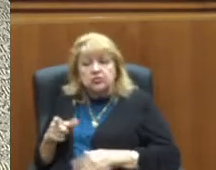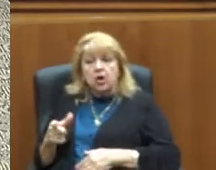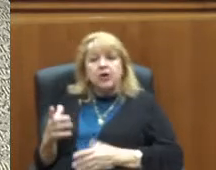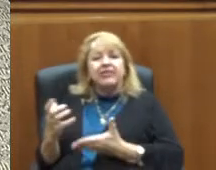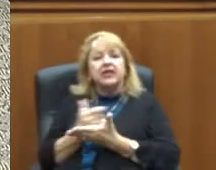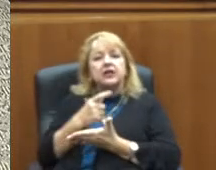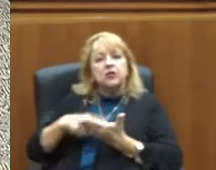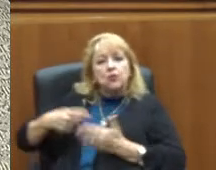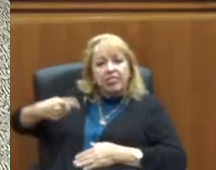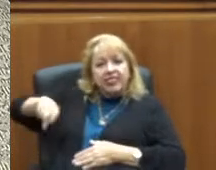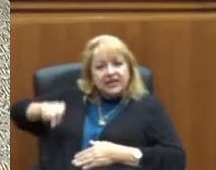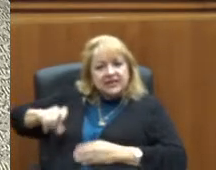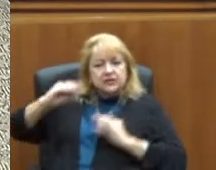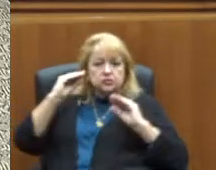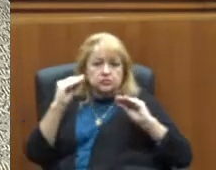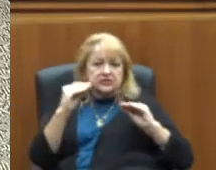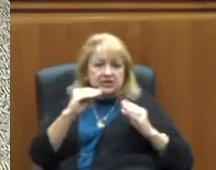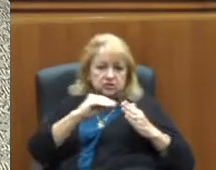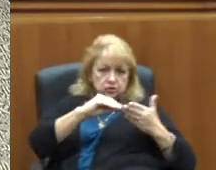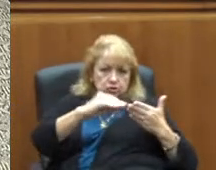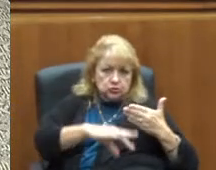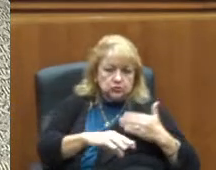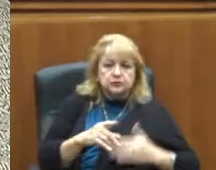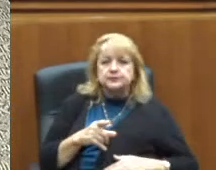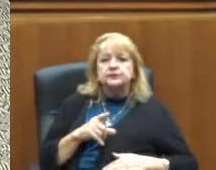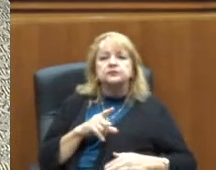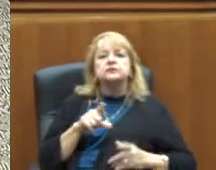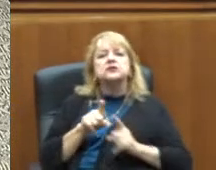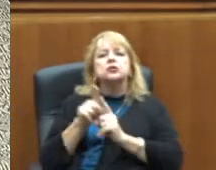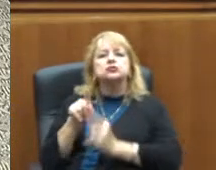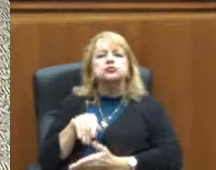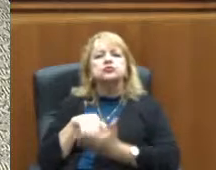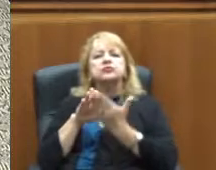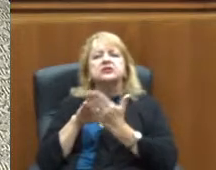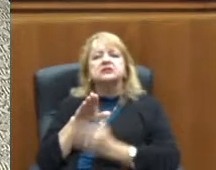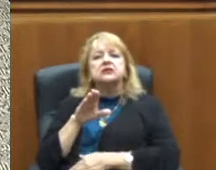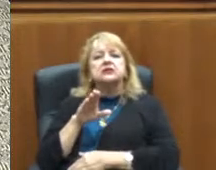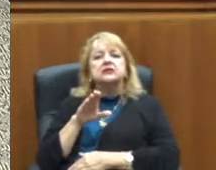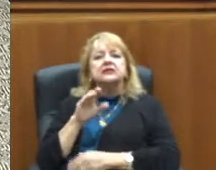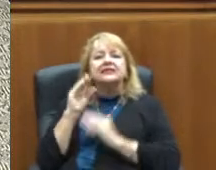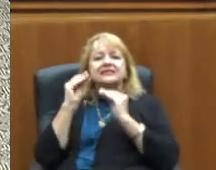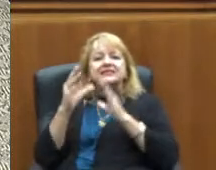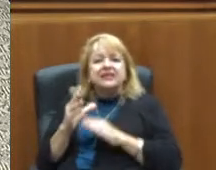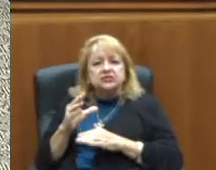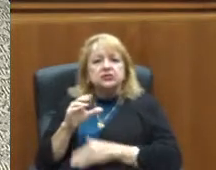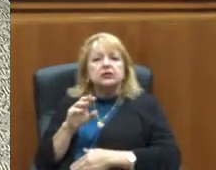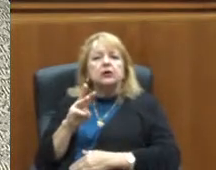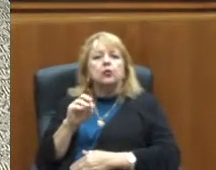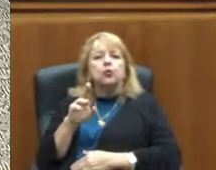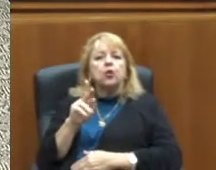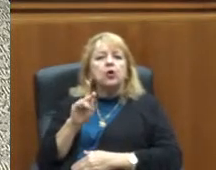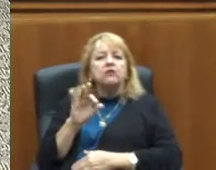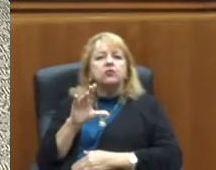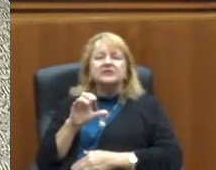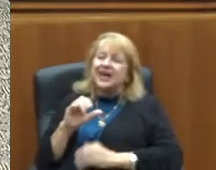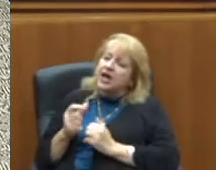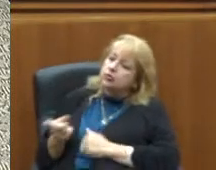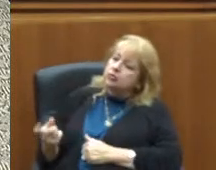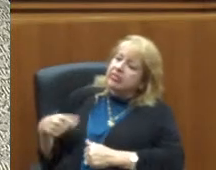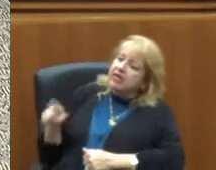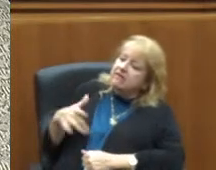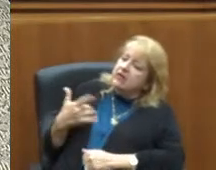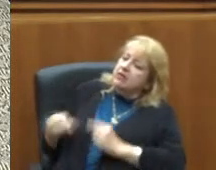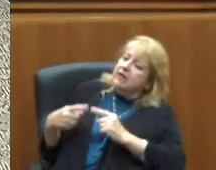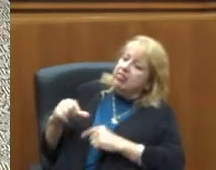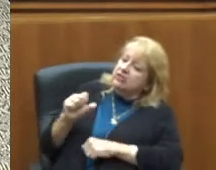and girls? But also addresses the teacher, the workforce, how they feel about the job and